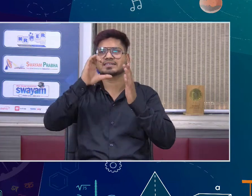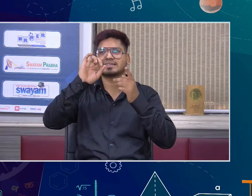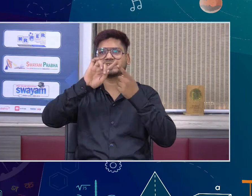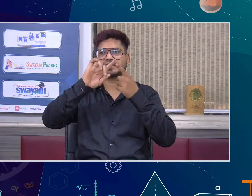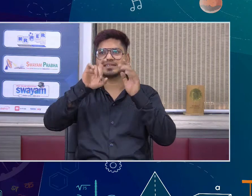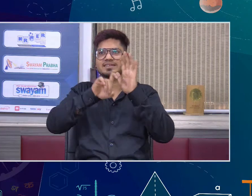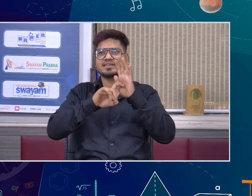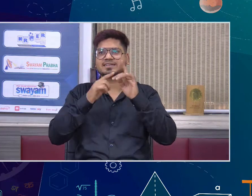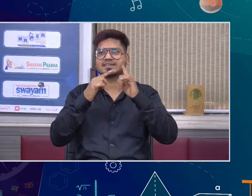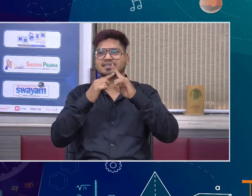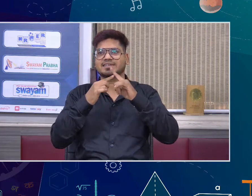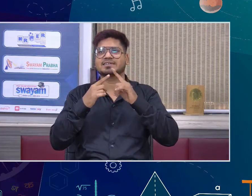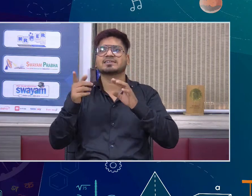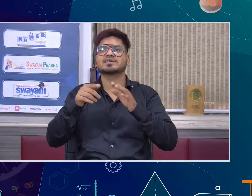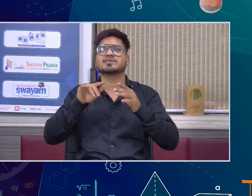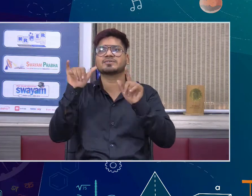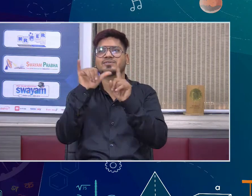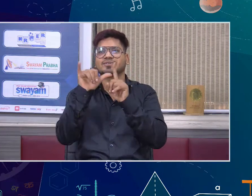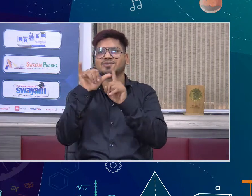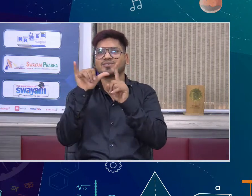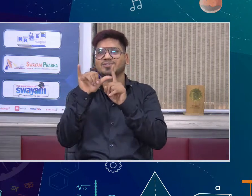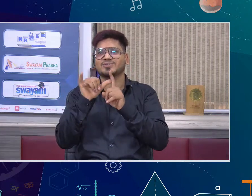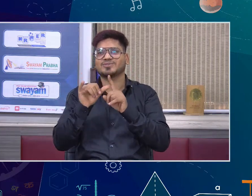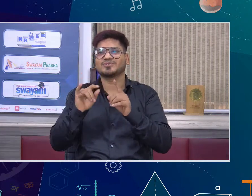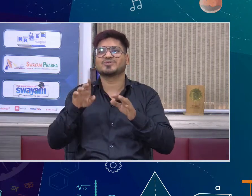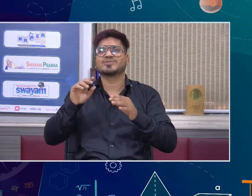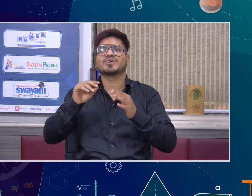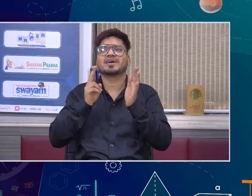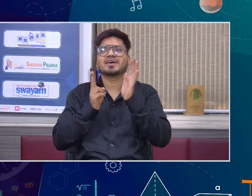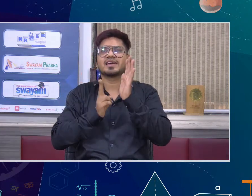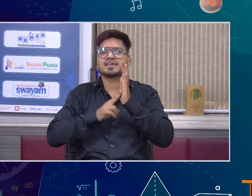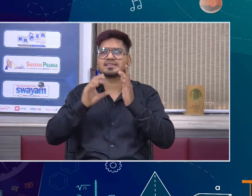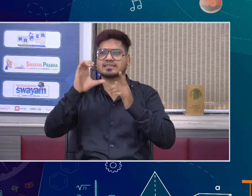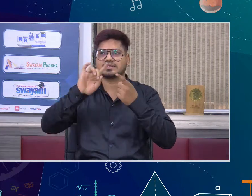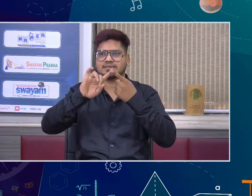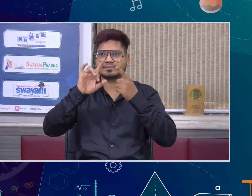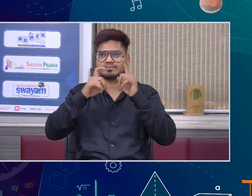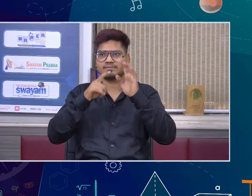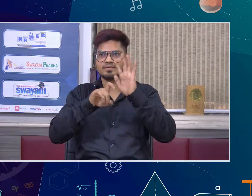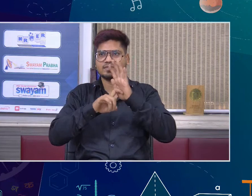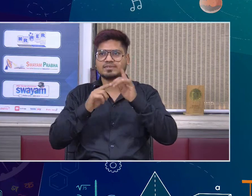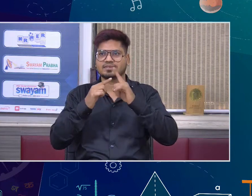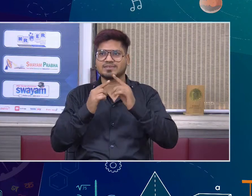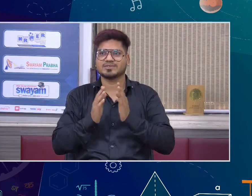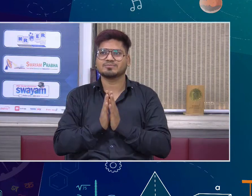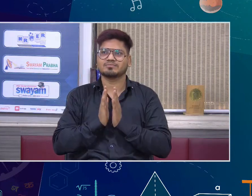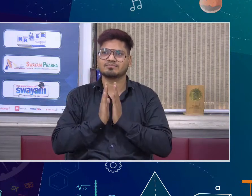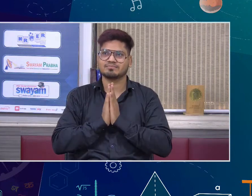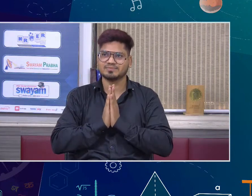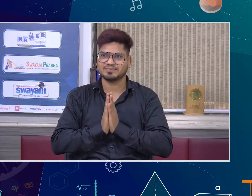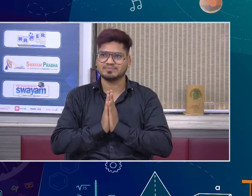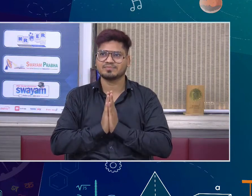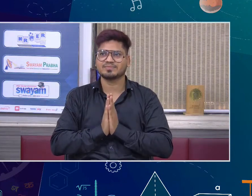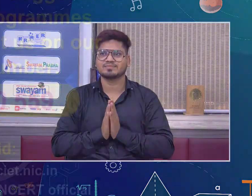NCERT's YouTube channel, NCERT Official, and our PM eVIDYA channels as well. Namaste.